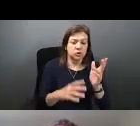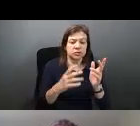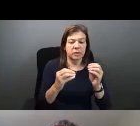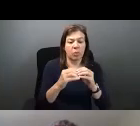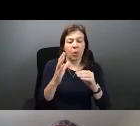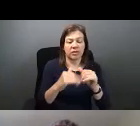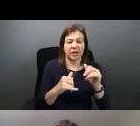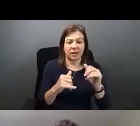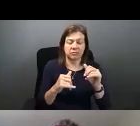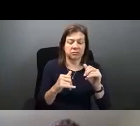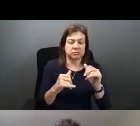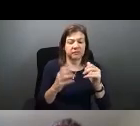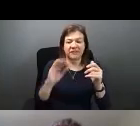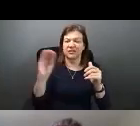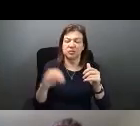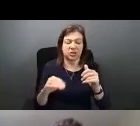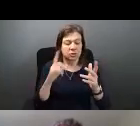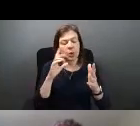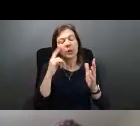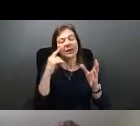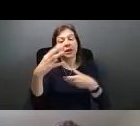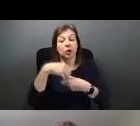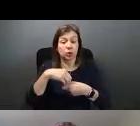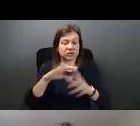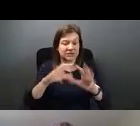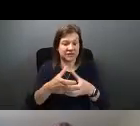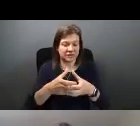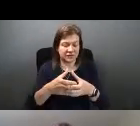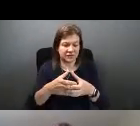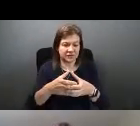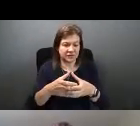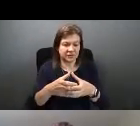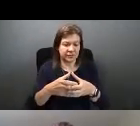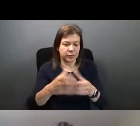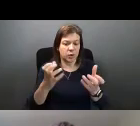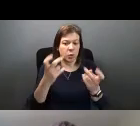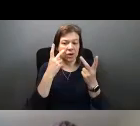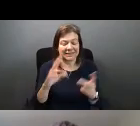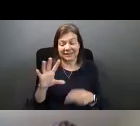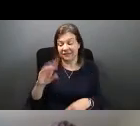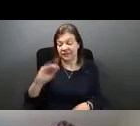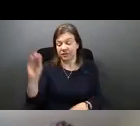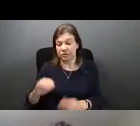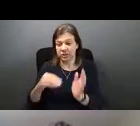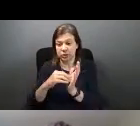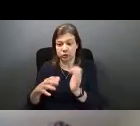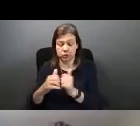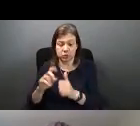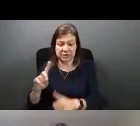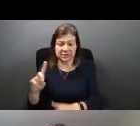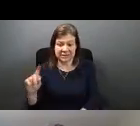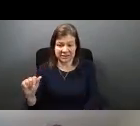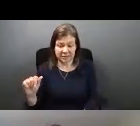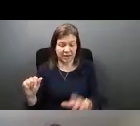so that in an inclusive setting, we would want to see 50% students with